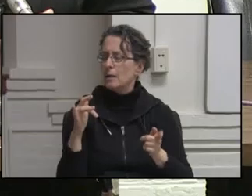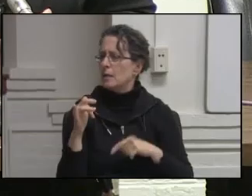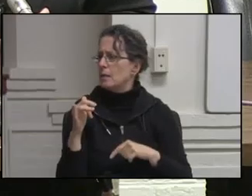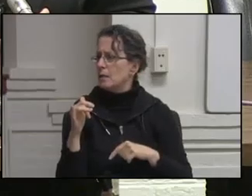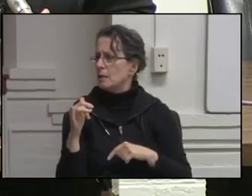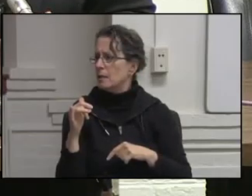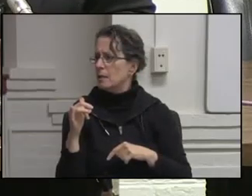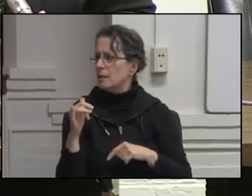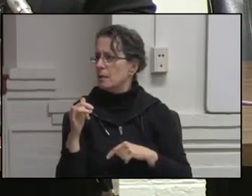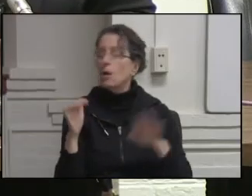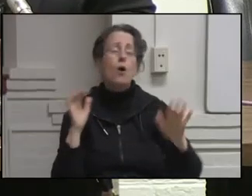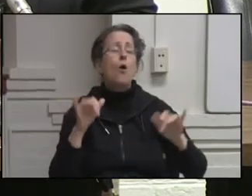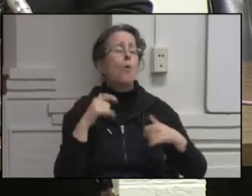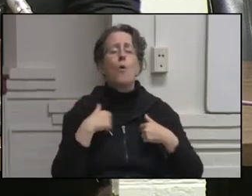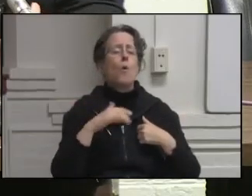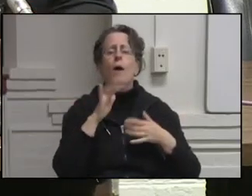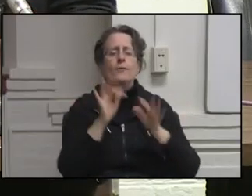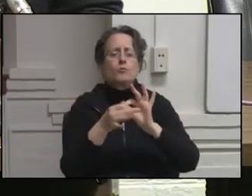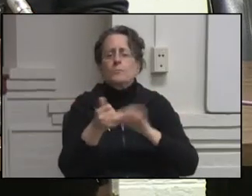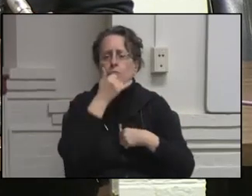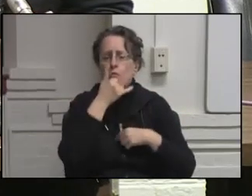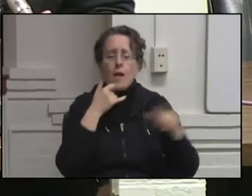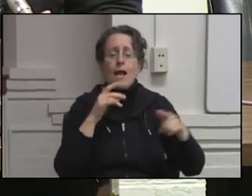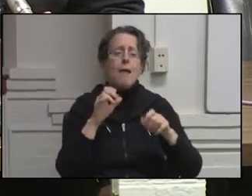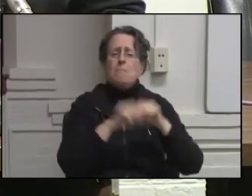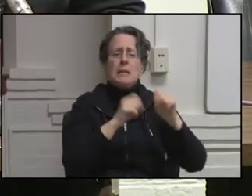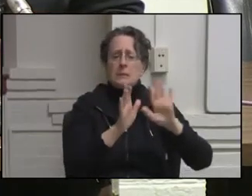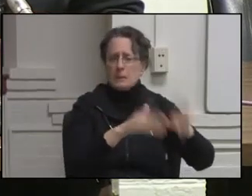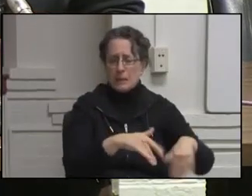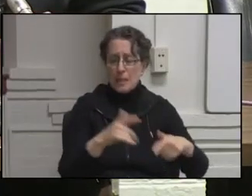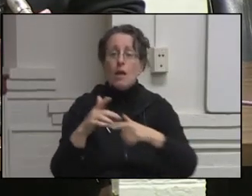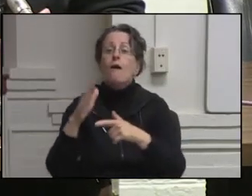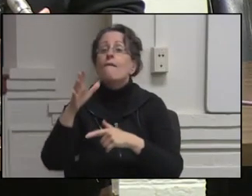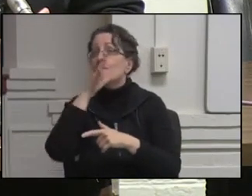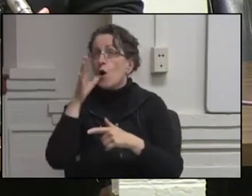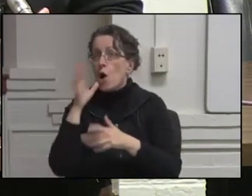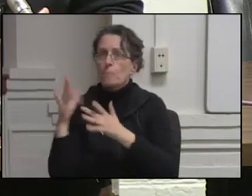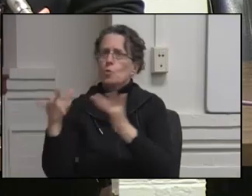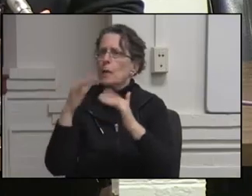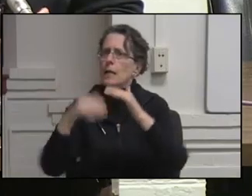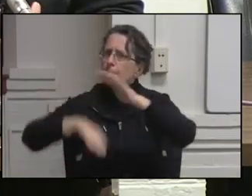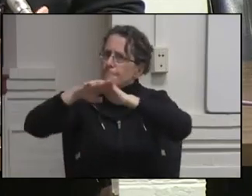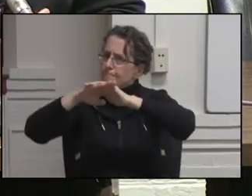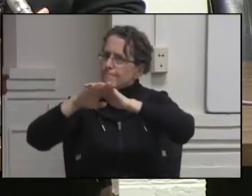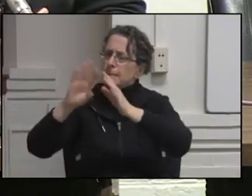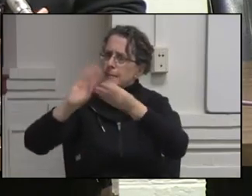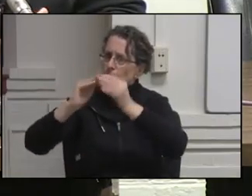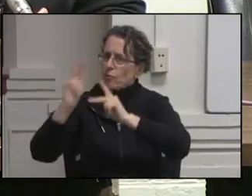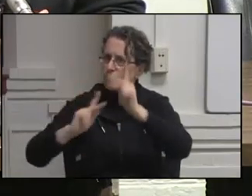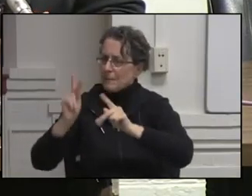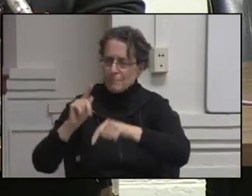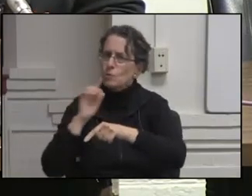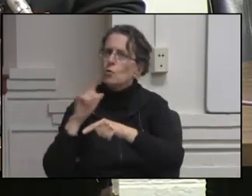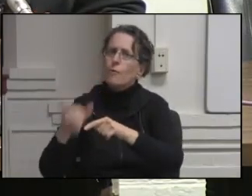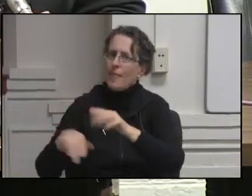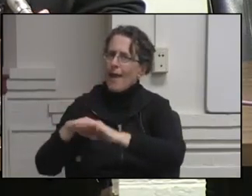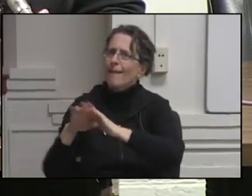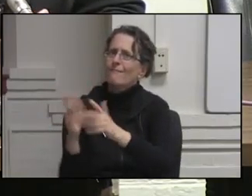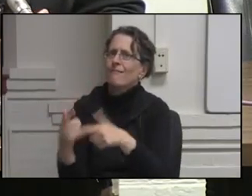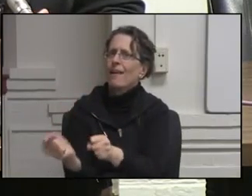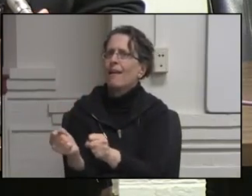Thank you. I just wanted to add something. Orly, you covered it. The change is great. So the